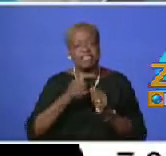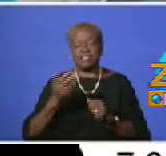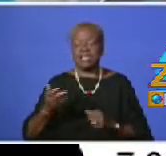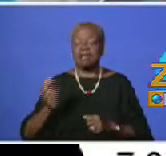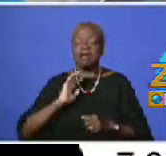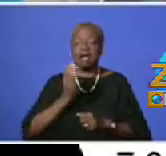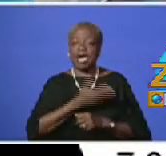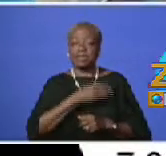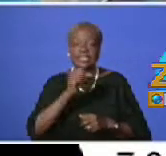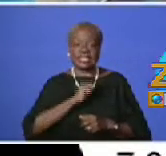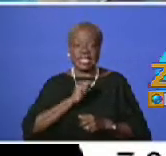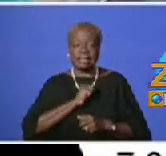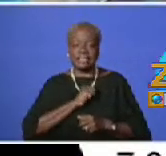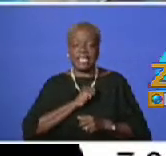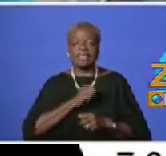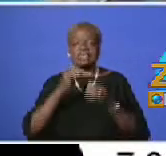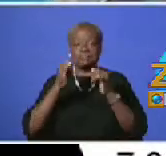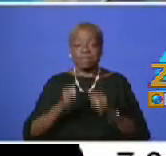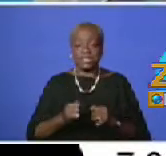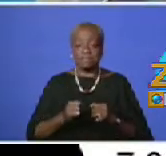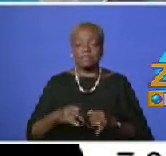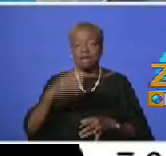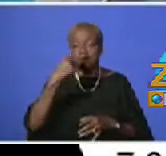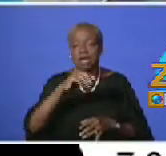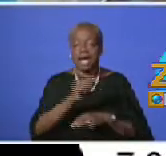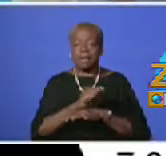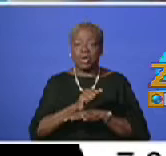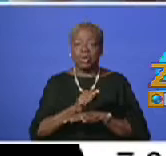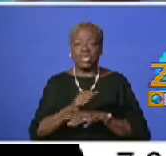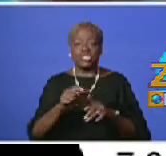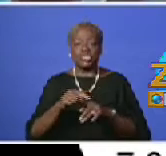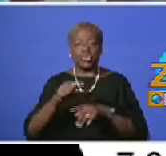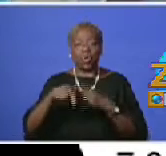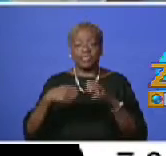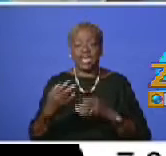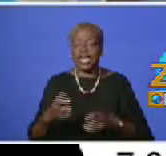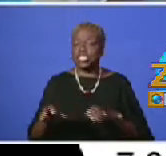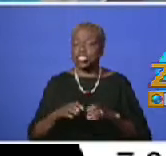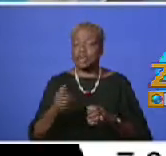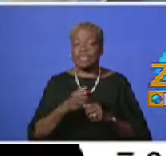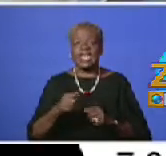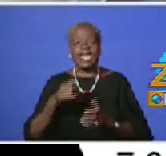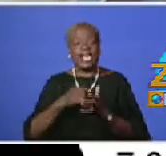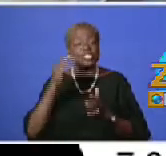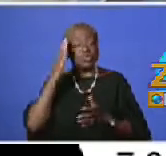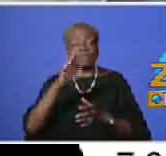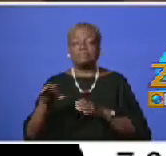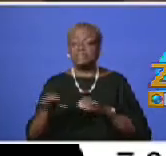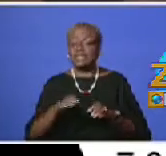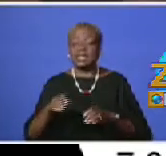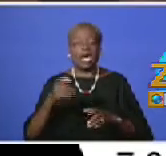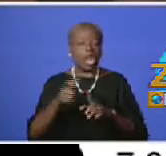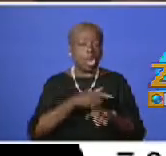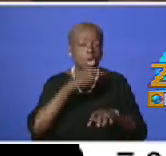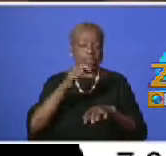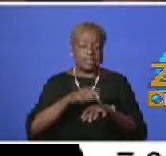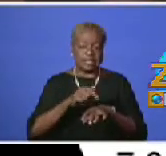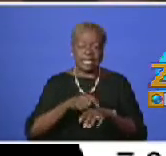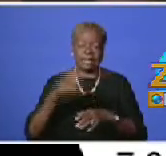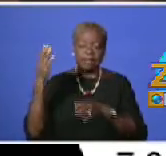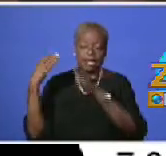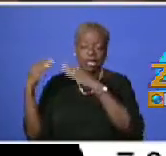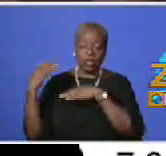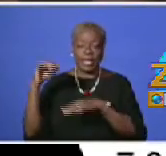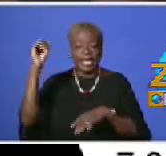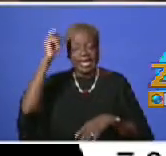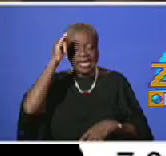was possible for Abaconians to get there and do everything without the help, it would have been done a long time ago. Ian McKinney agreed,